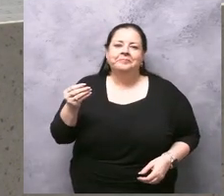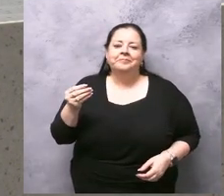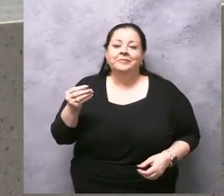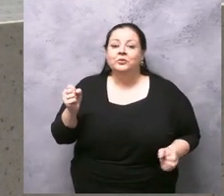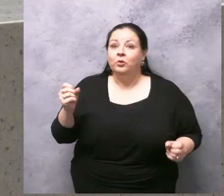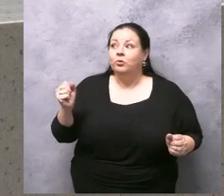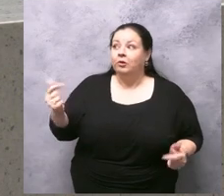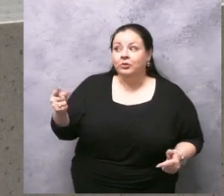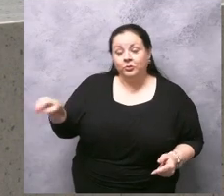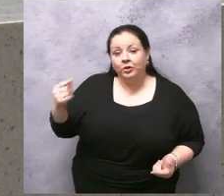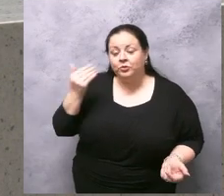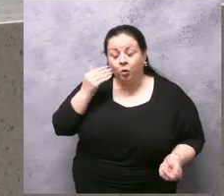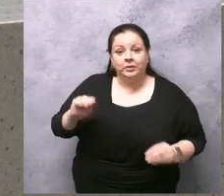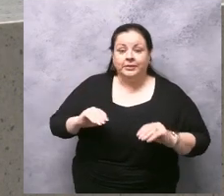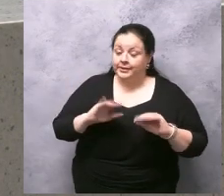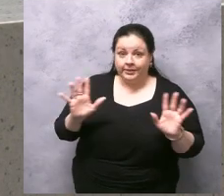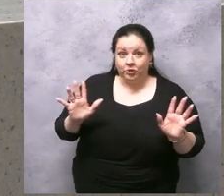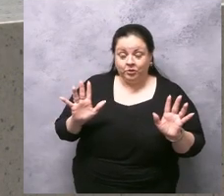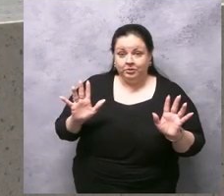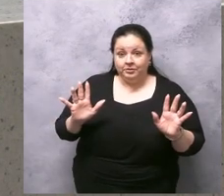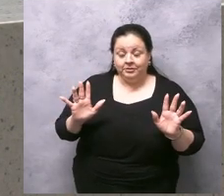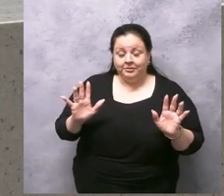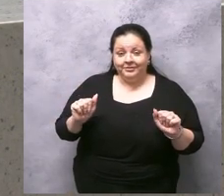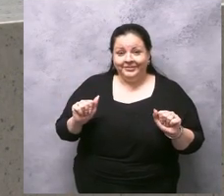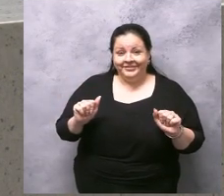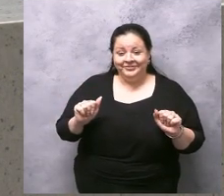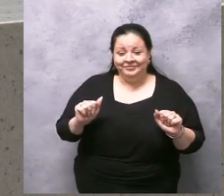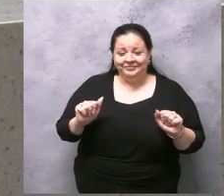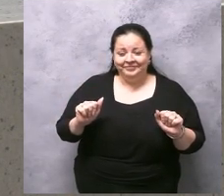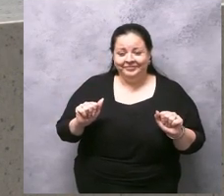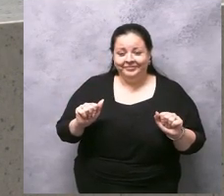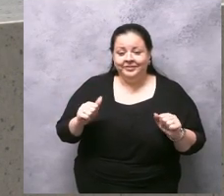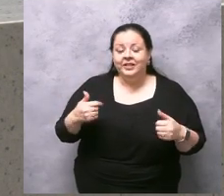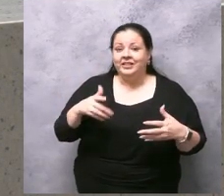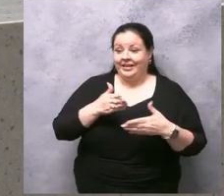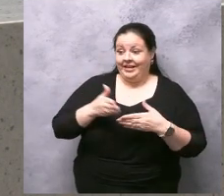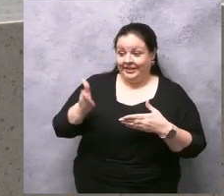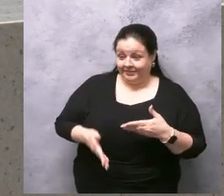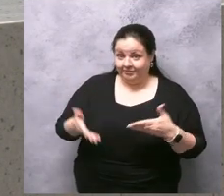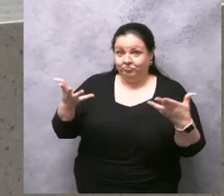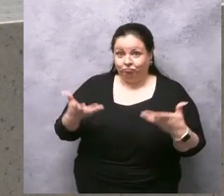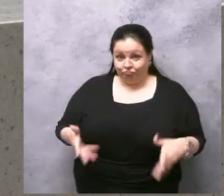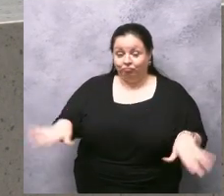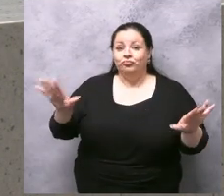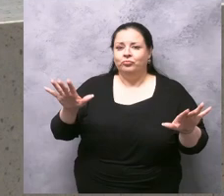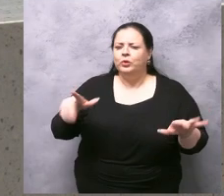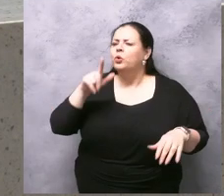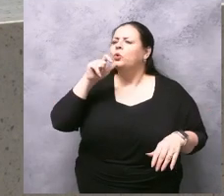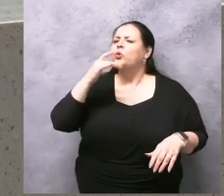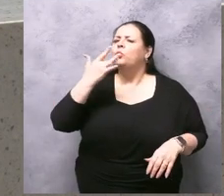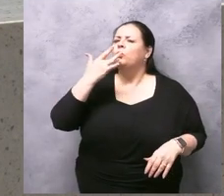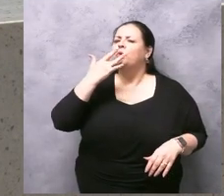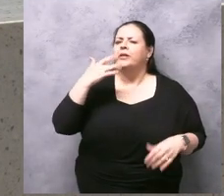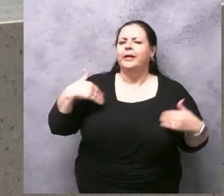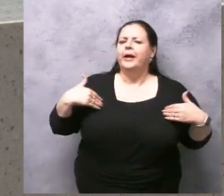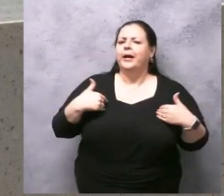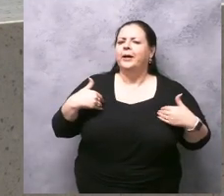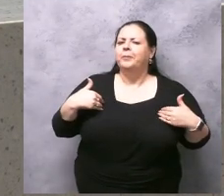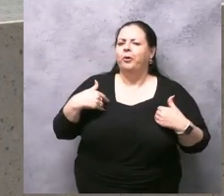everyone knows and everyone's clear, there was a vote at the end on who the favorite animal